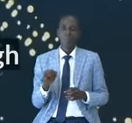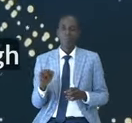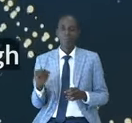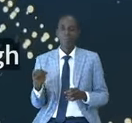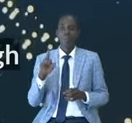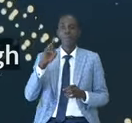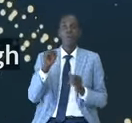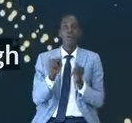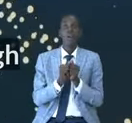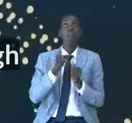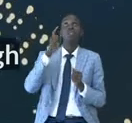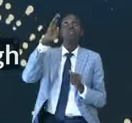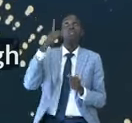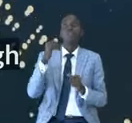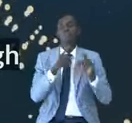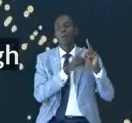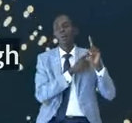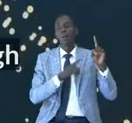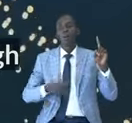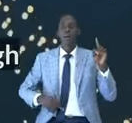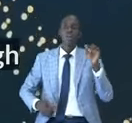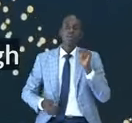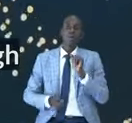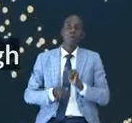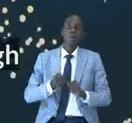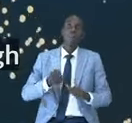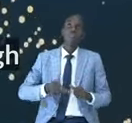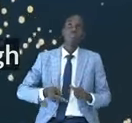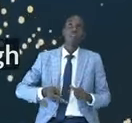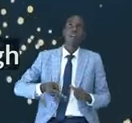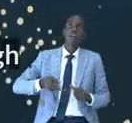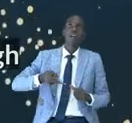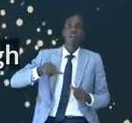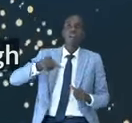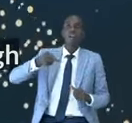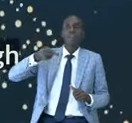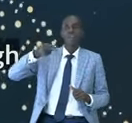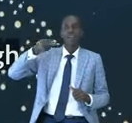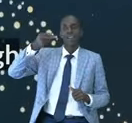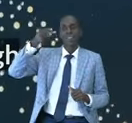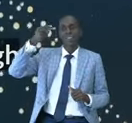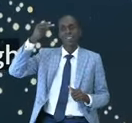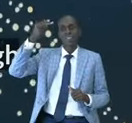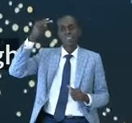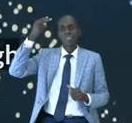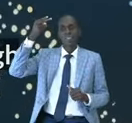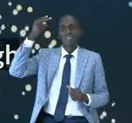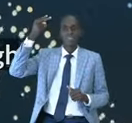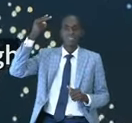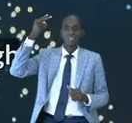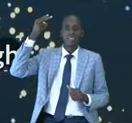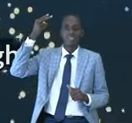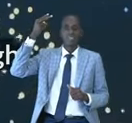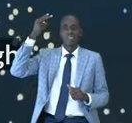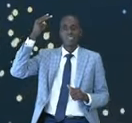one with God, the Lord Most High.